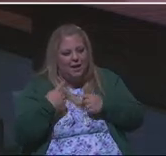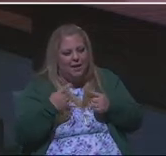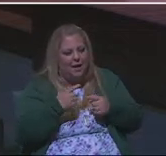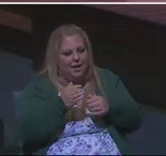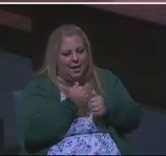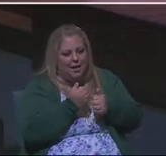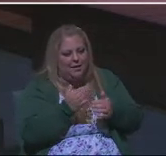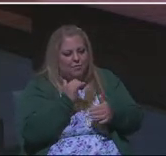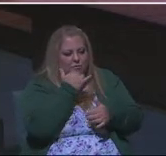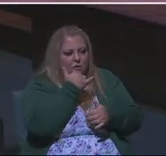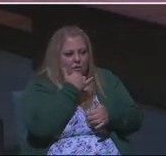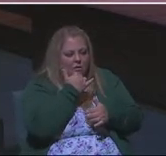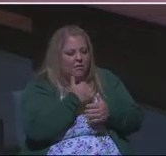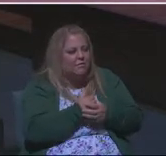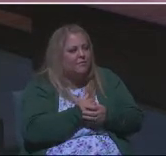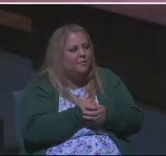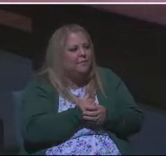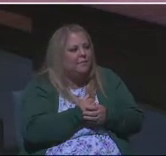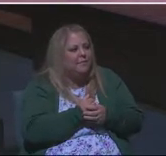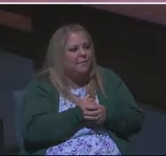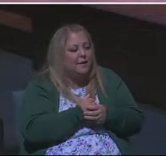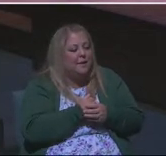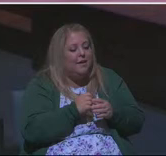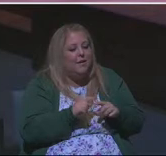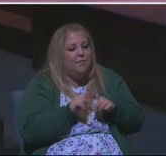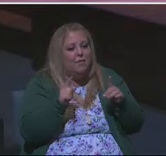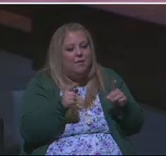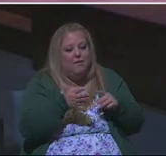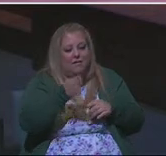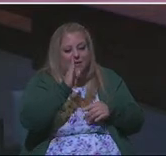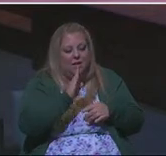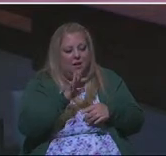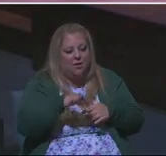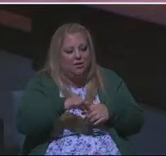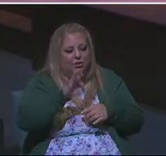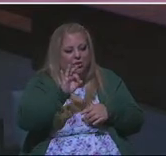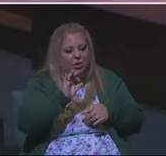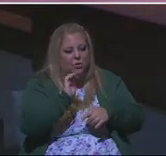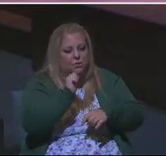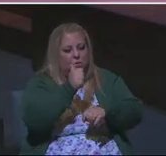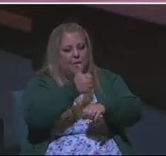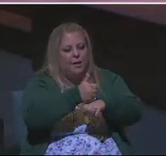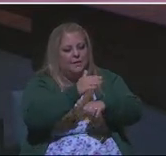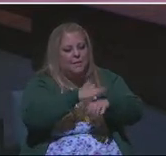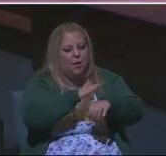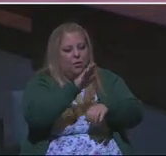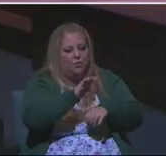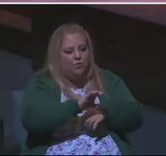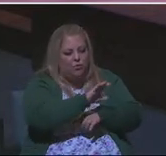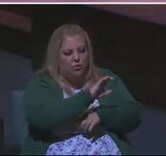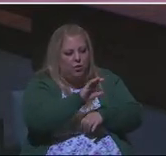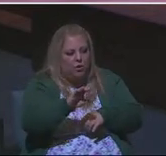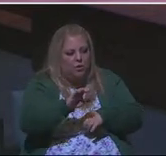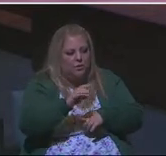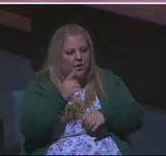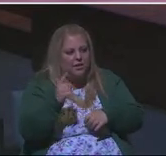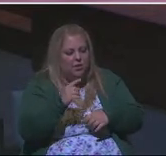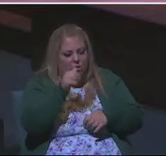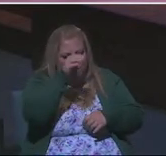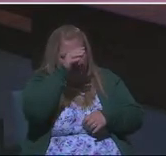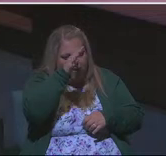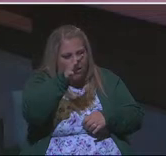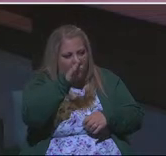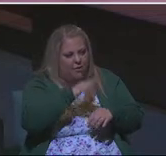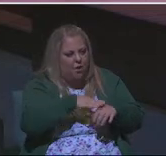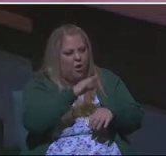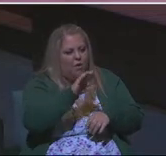He never done anything wrong. And yet God chose to place him on the cross, to put his own father on the cross.